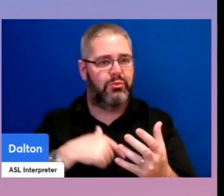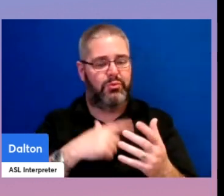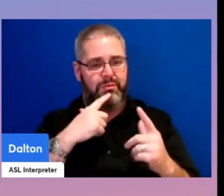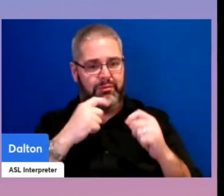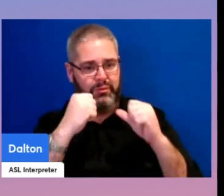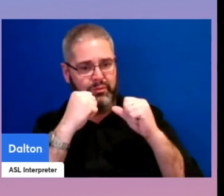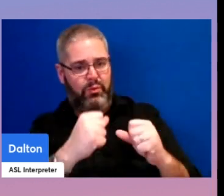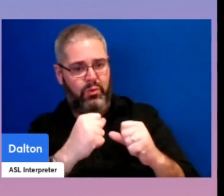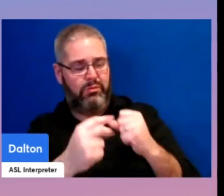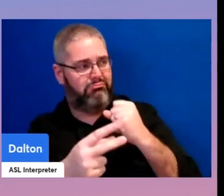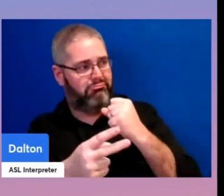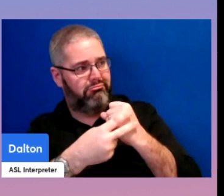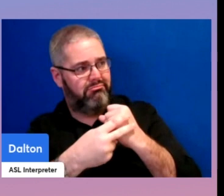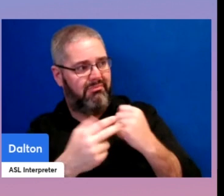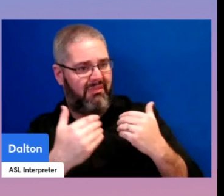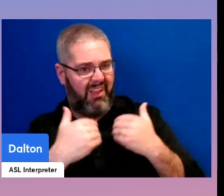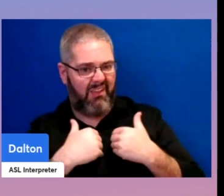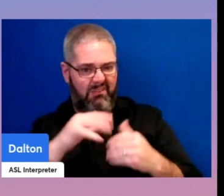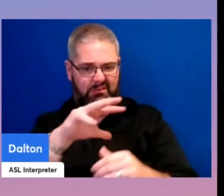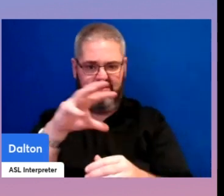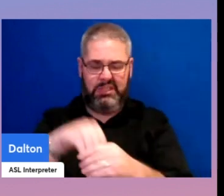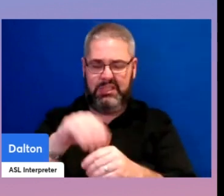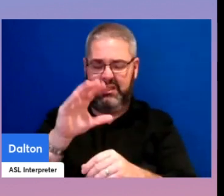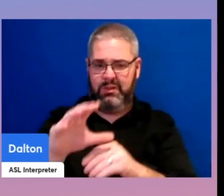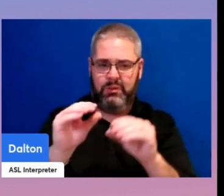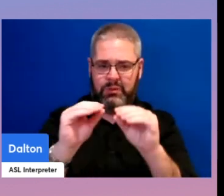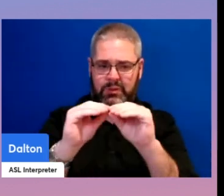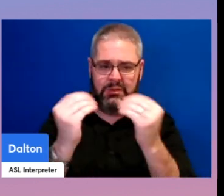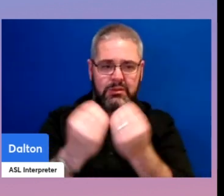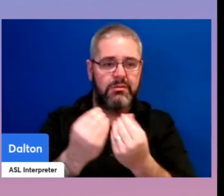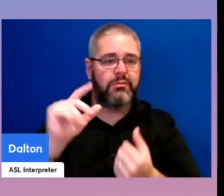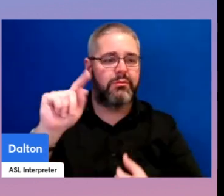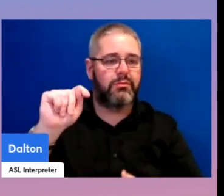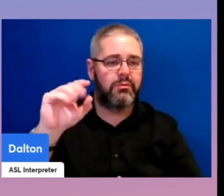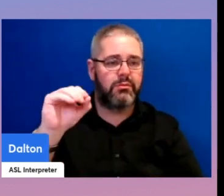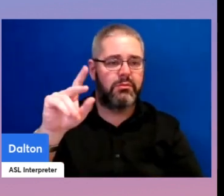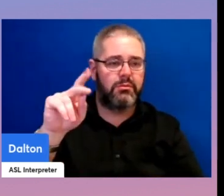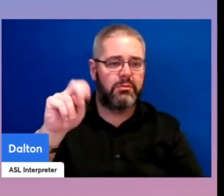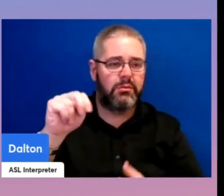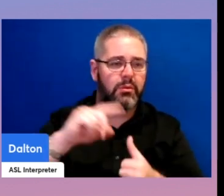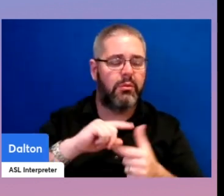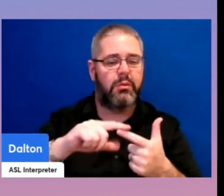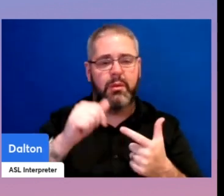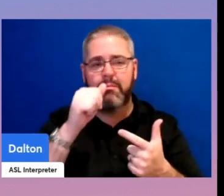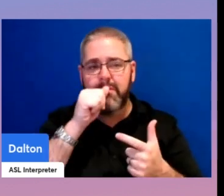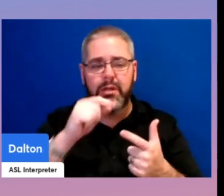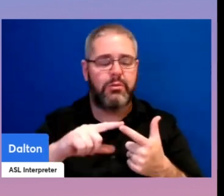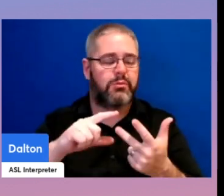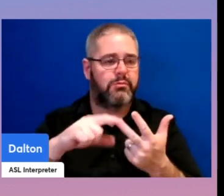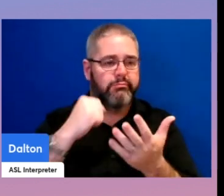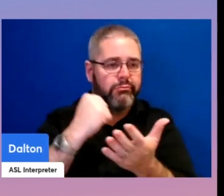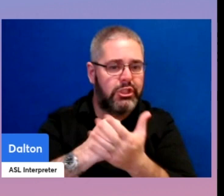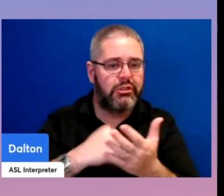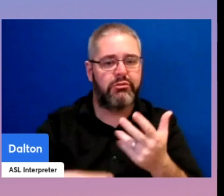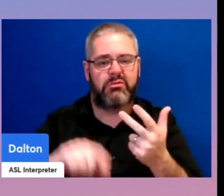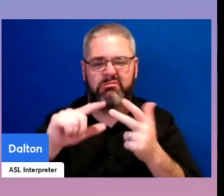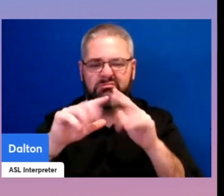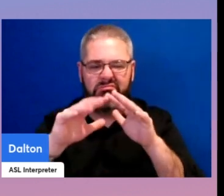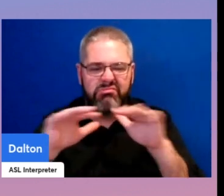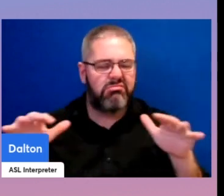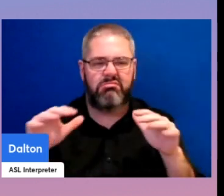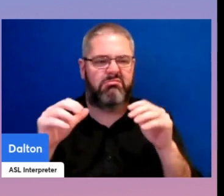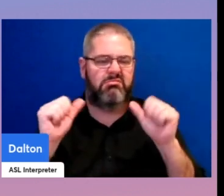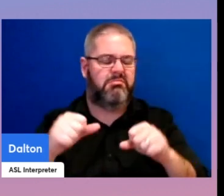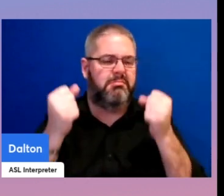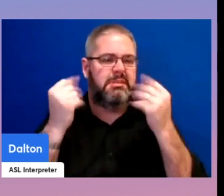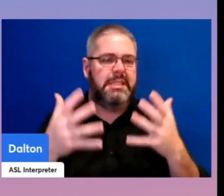and seamless synchronization. It can be API tokens, normal passwords, credentials to access machines, etc.